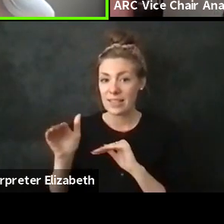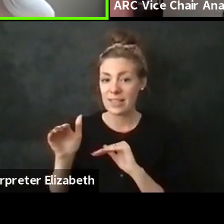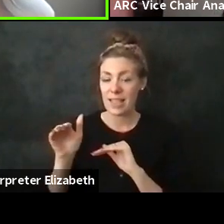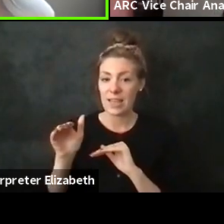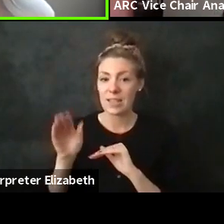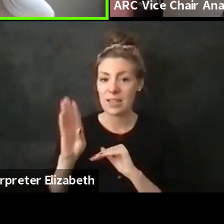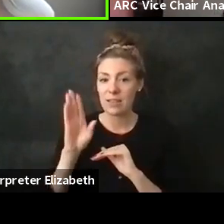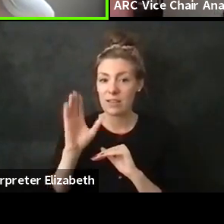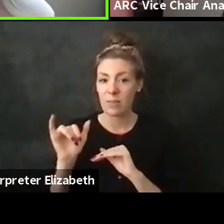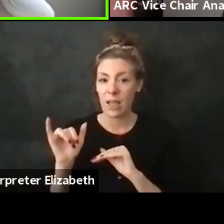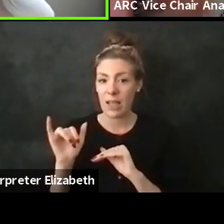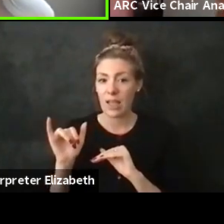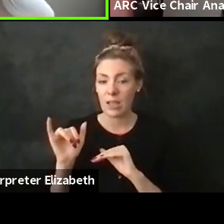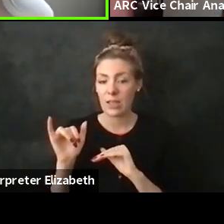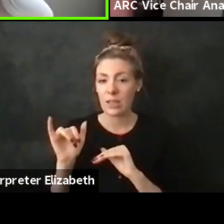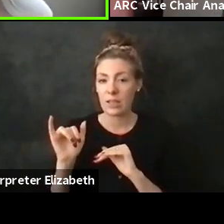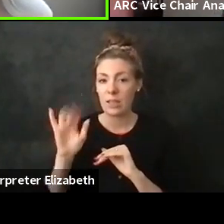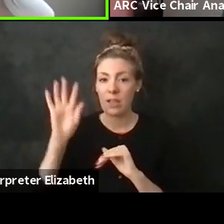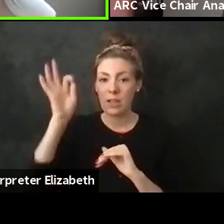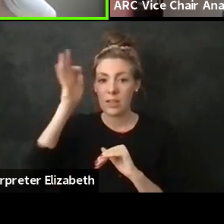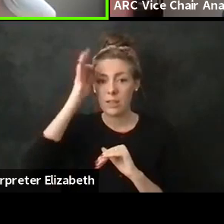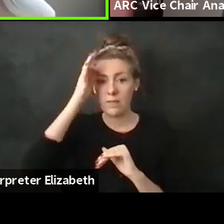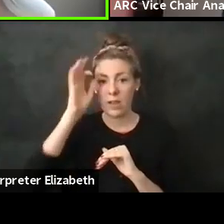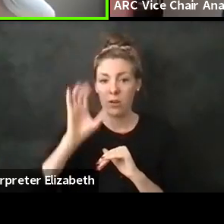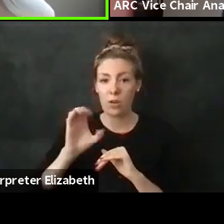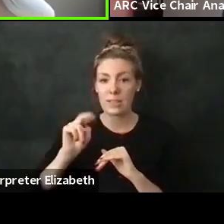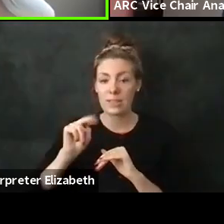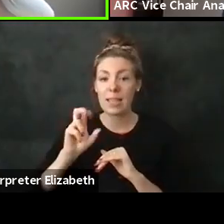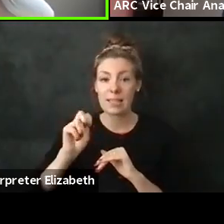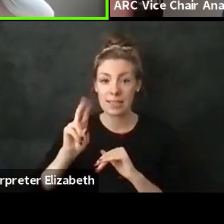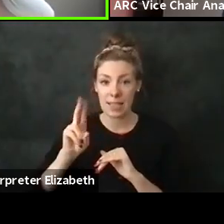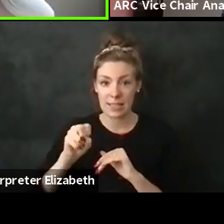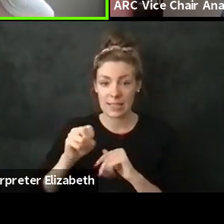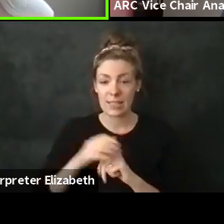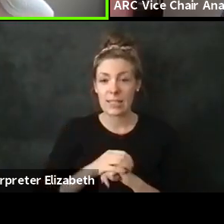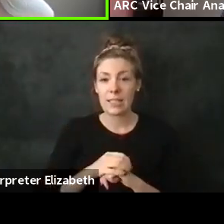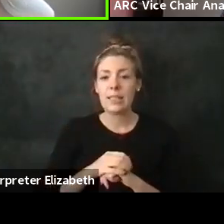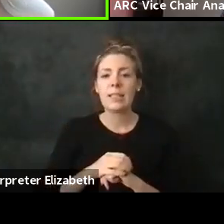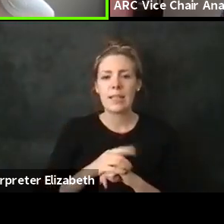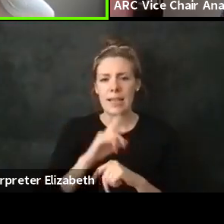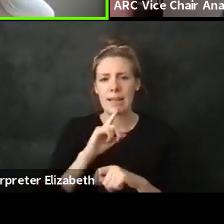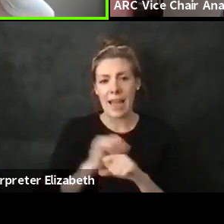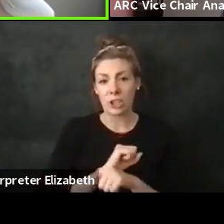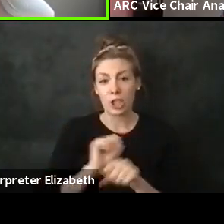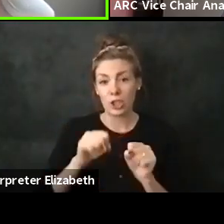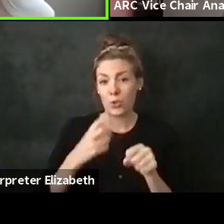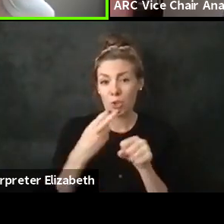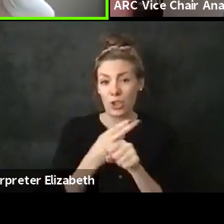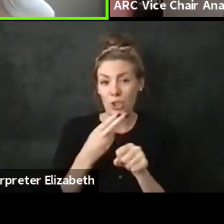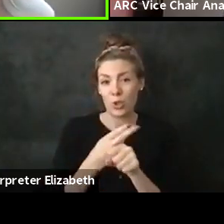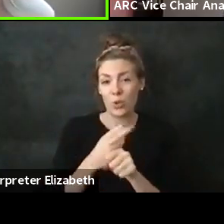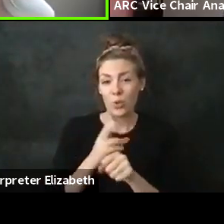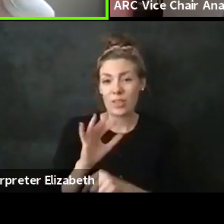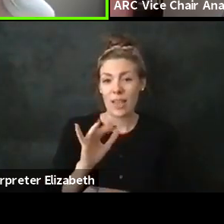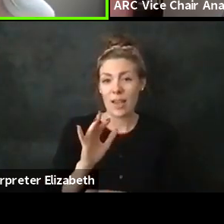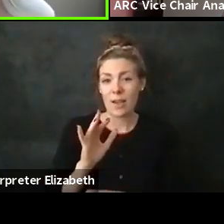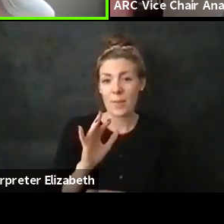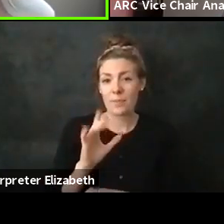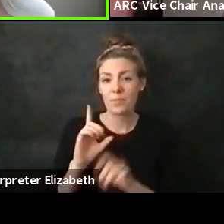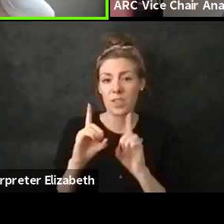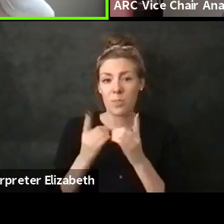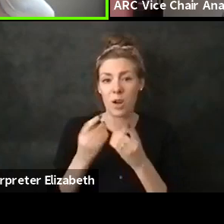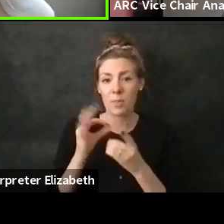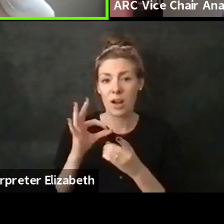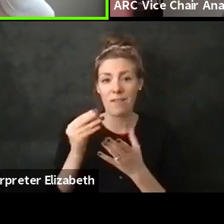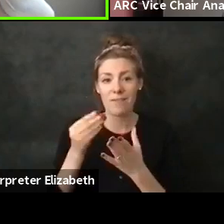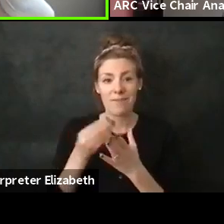by the federal census. And actually you can go on the Department of Finance and